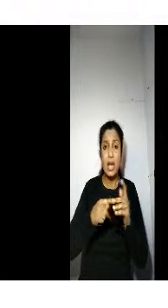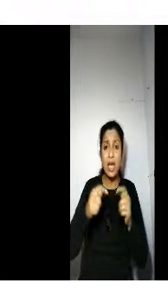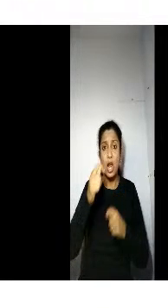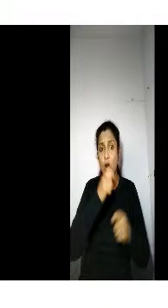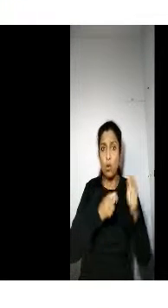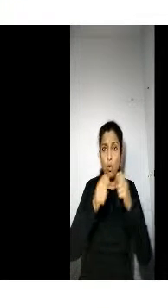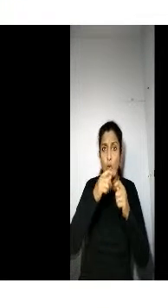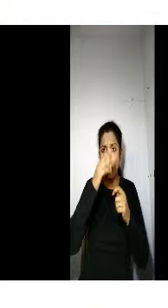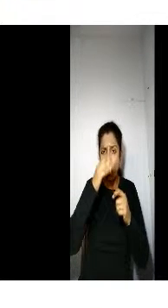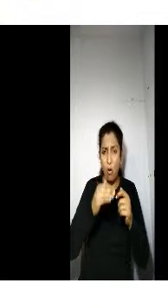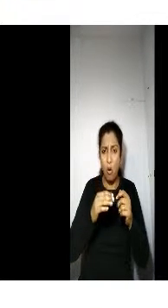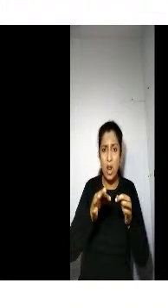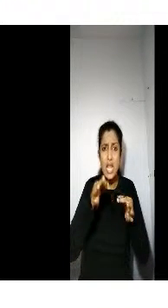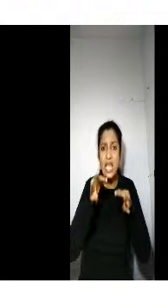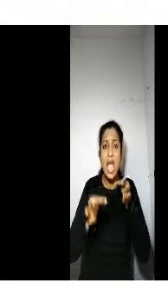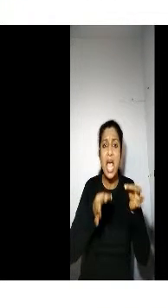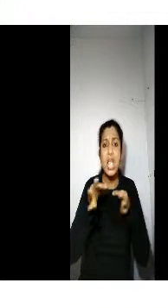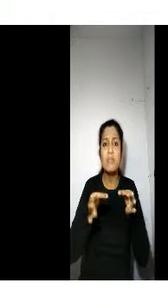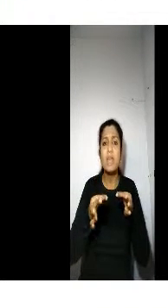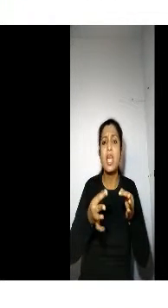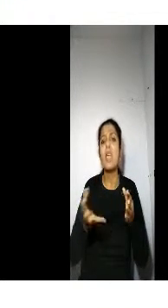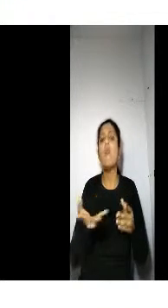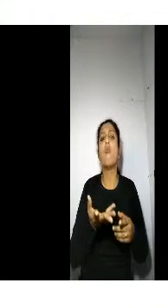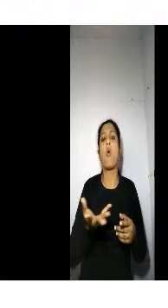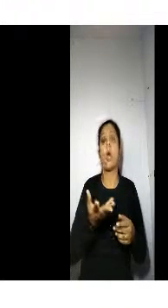Explain the role of